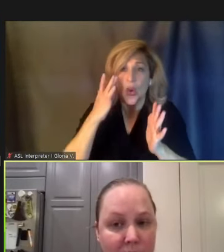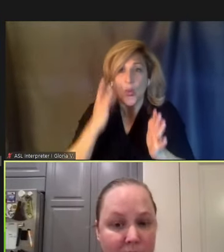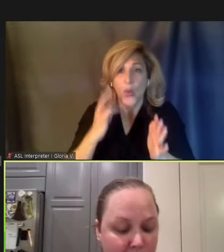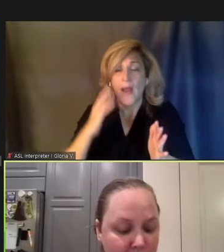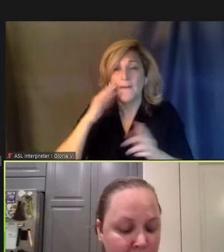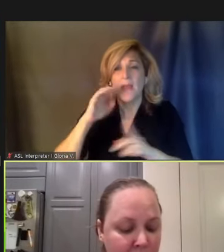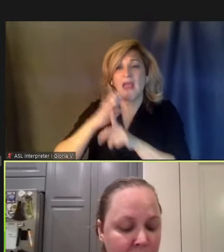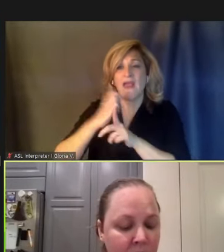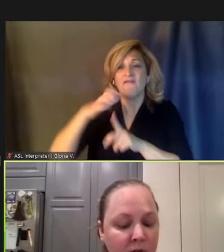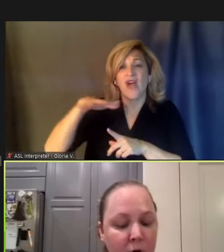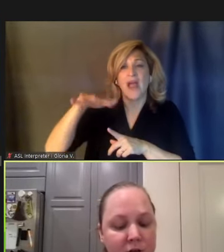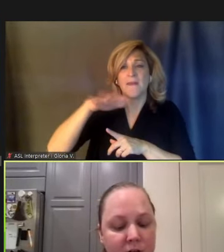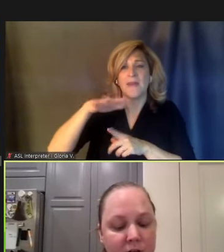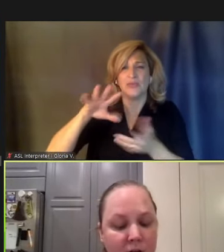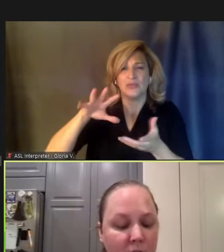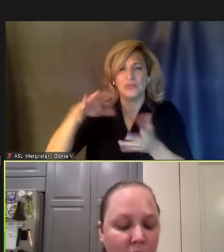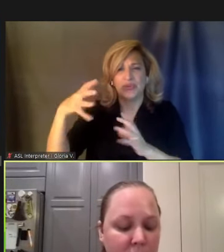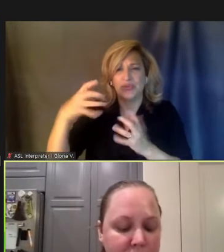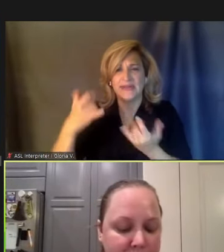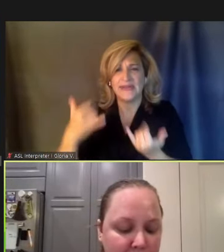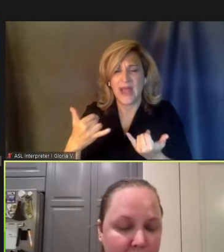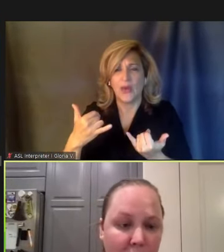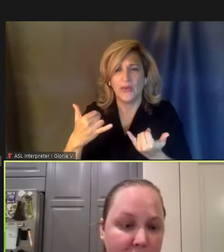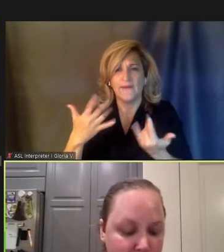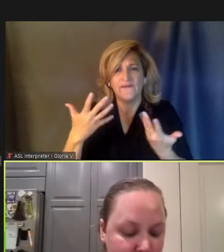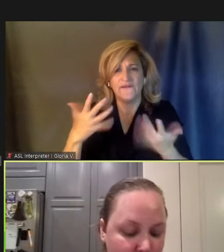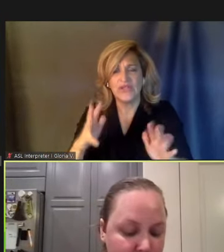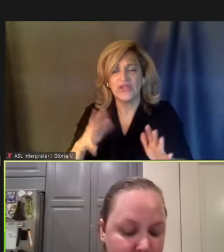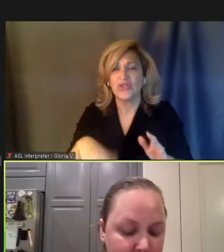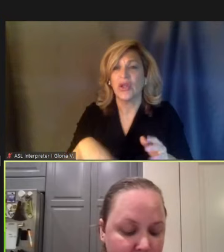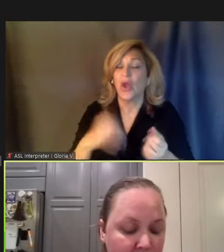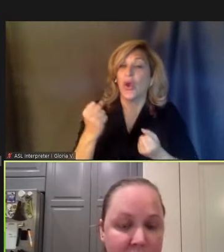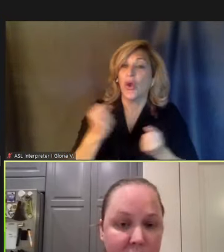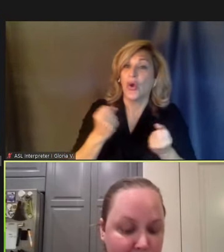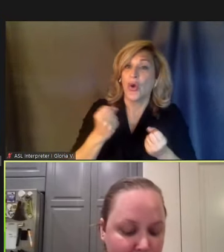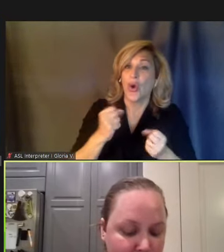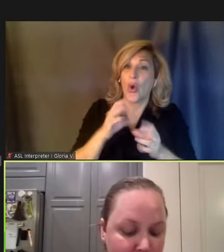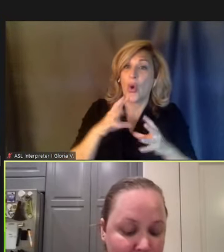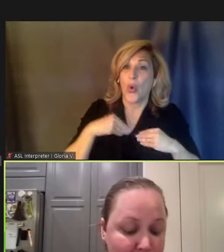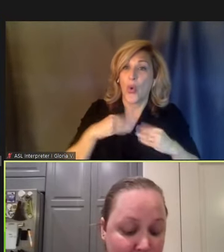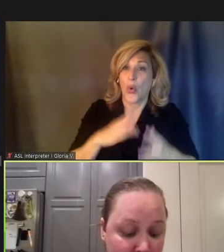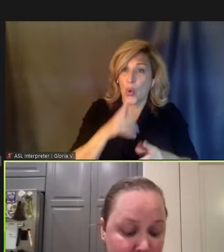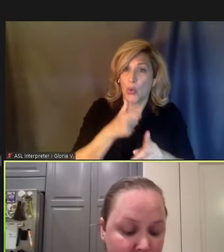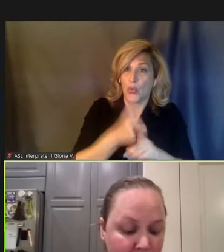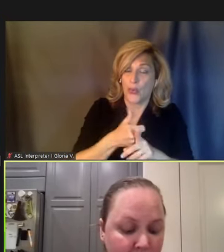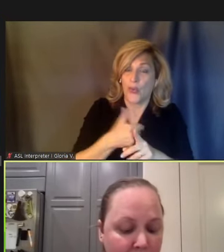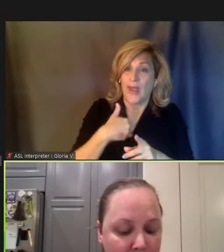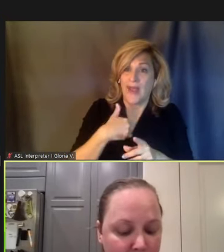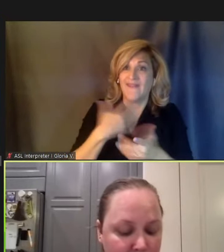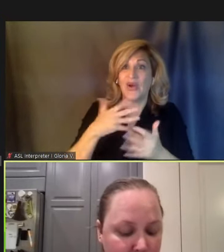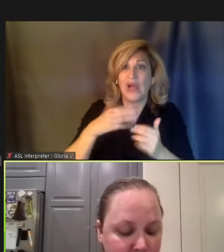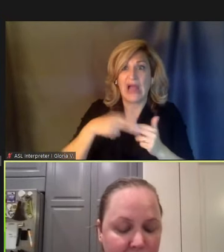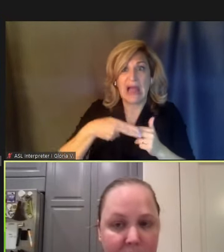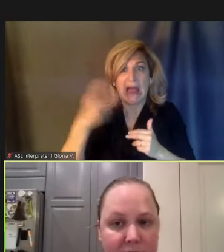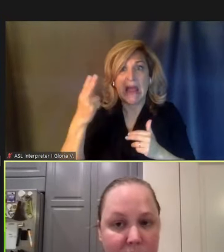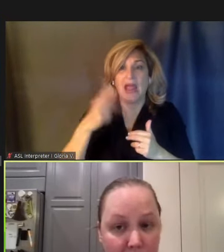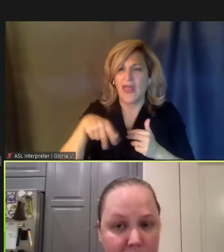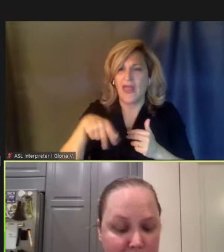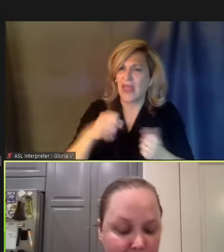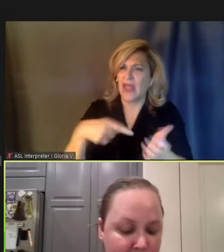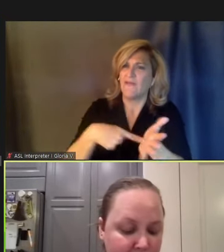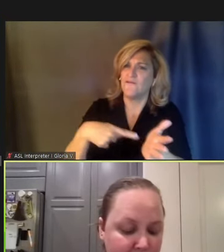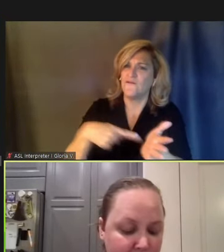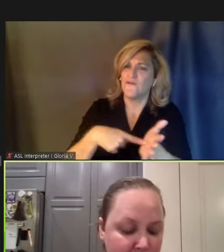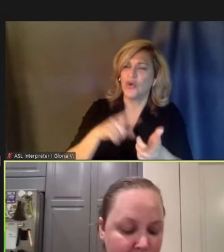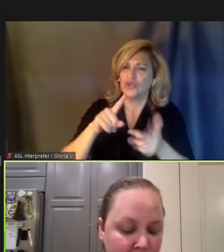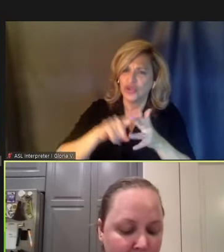are already here. Fortunately, car owners tend to be wealthier New Yorkers. The cost of owning a car is substantial, and they can afford to finally start to pay